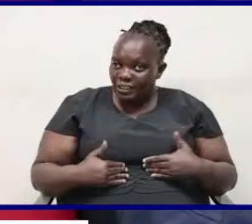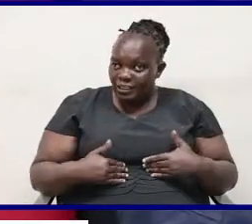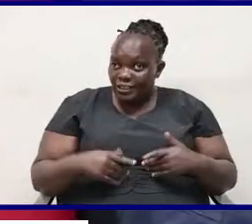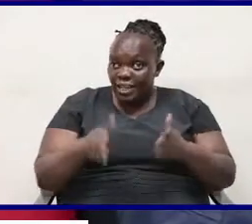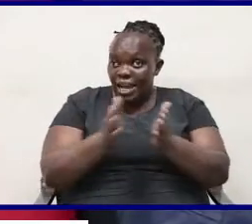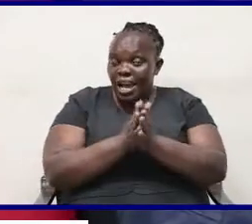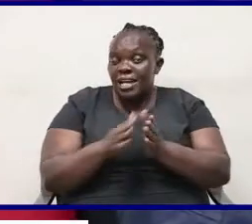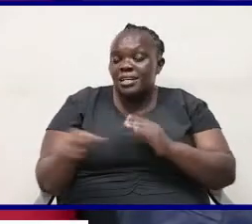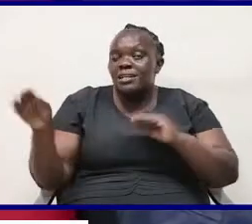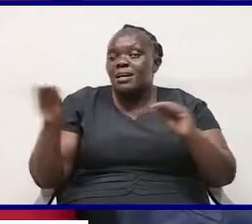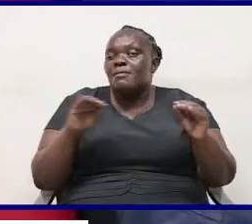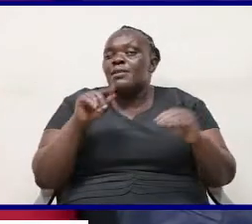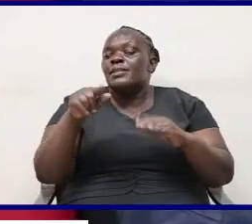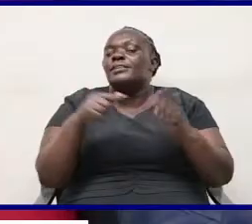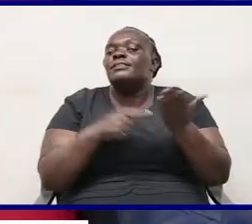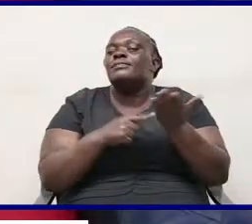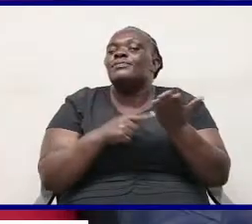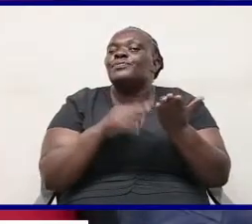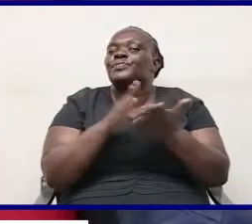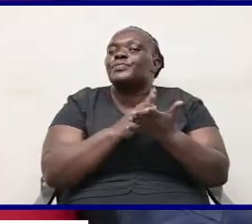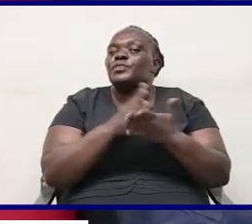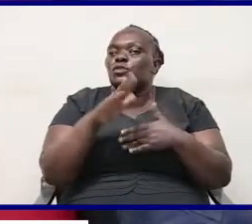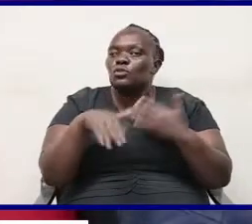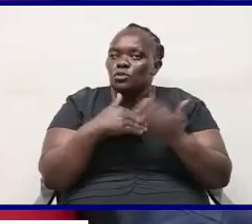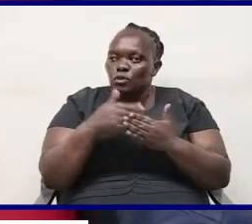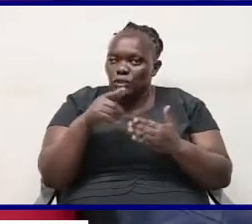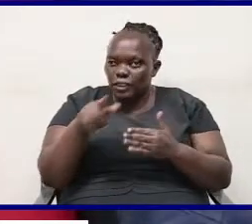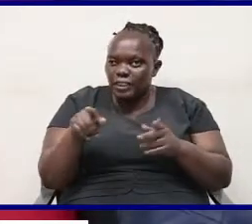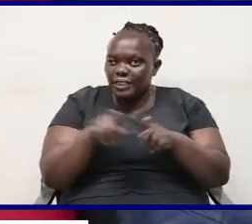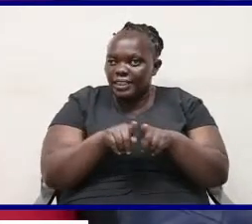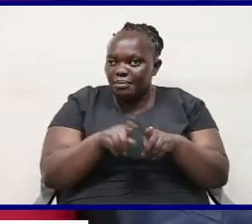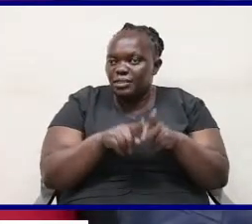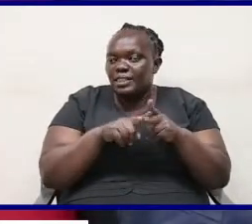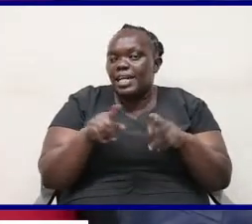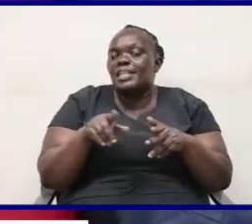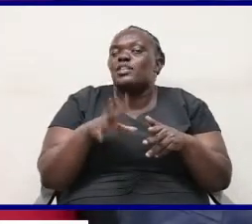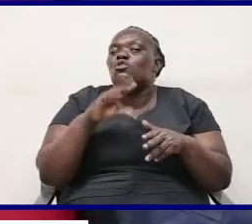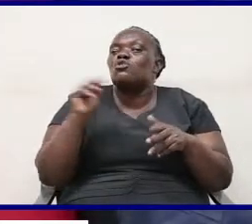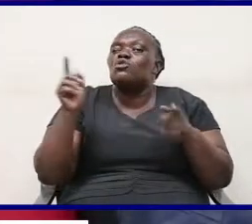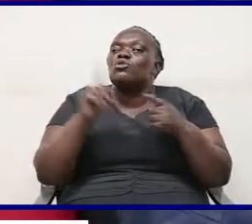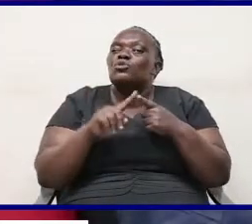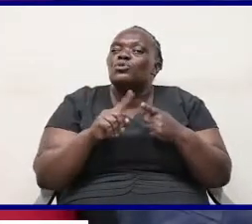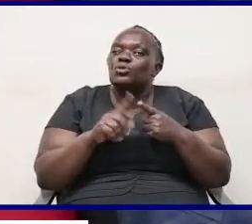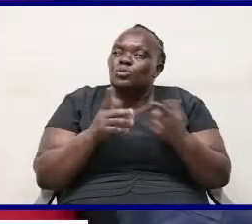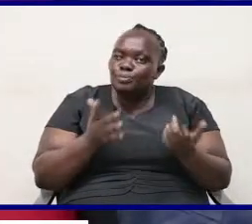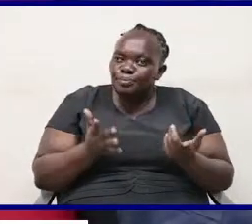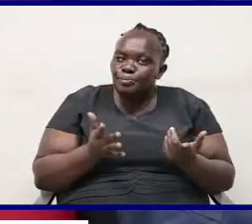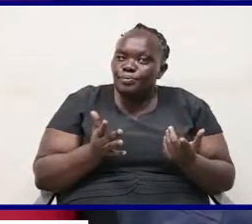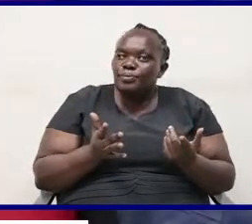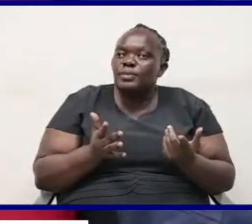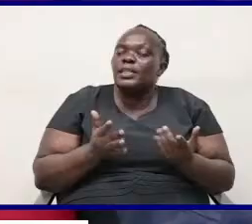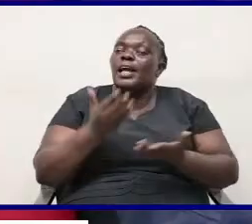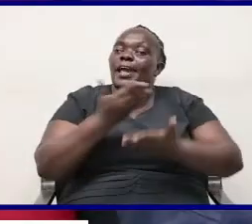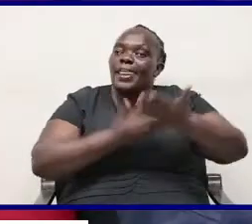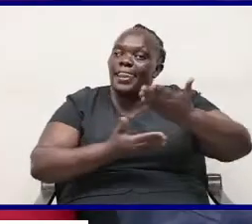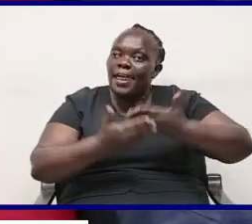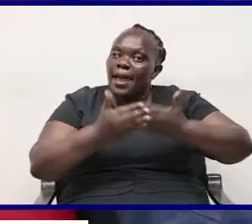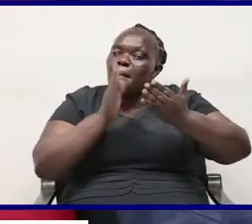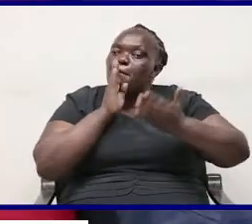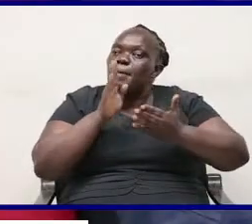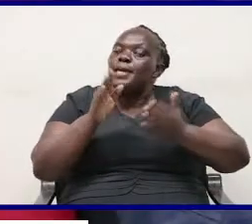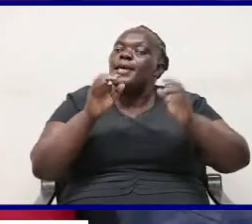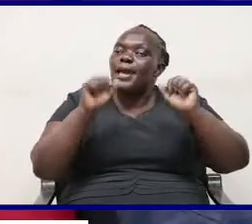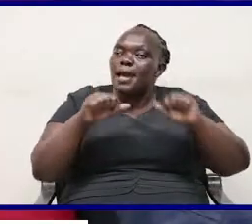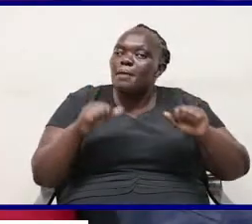and we are moving into that digital space where all that will be gone. How are we going to interact and be able